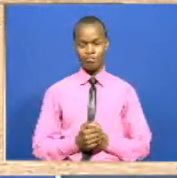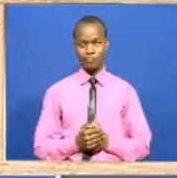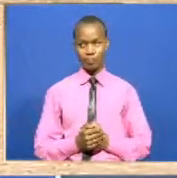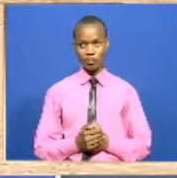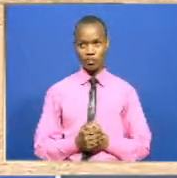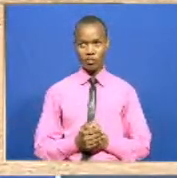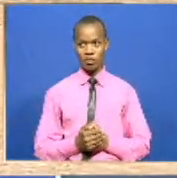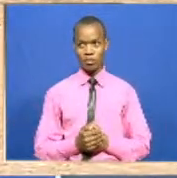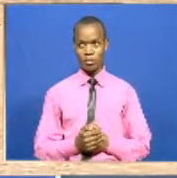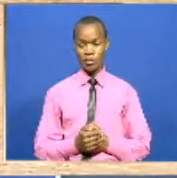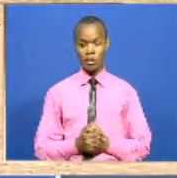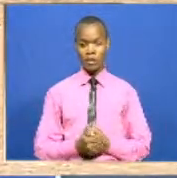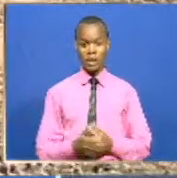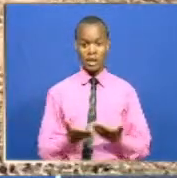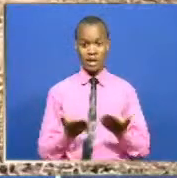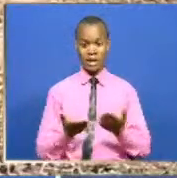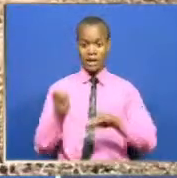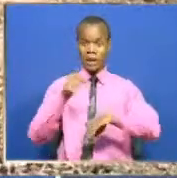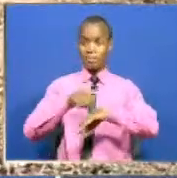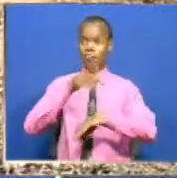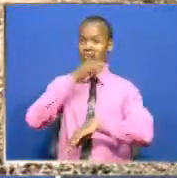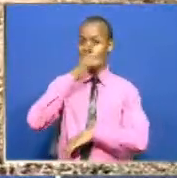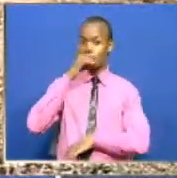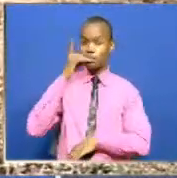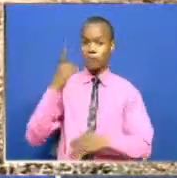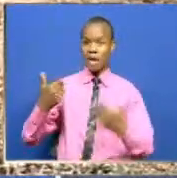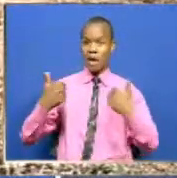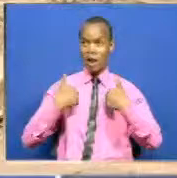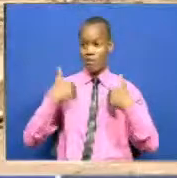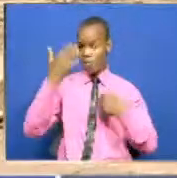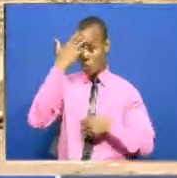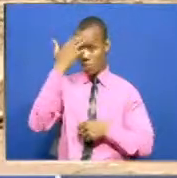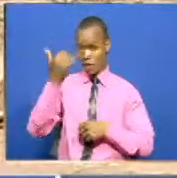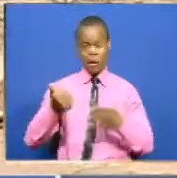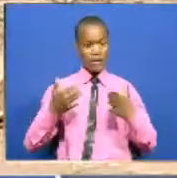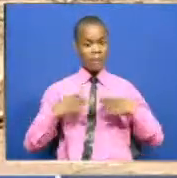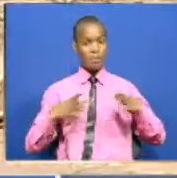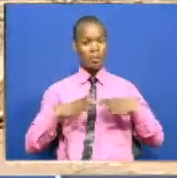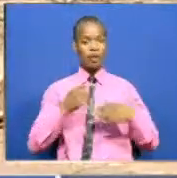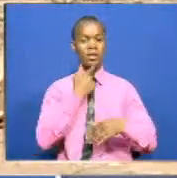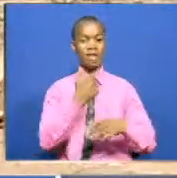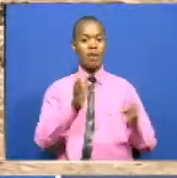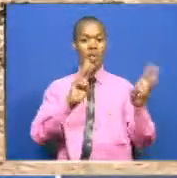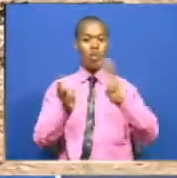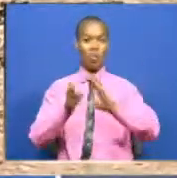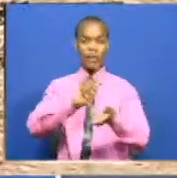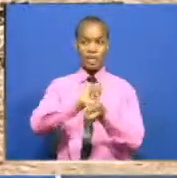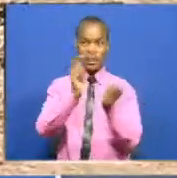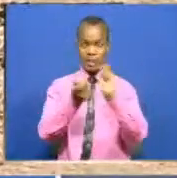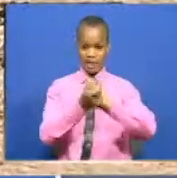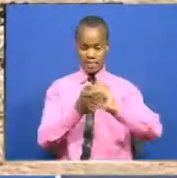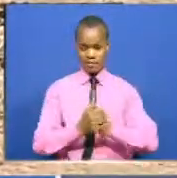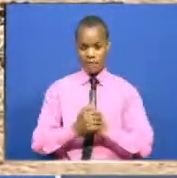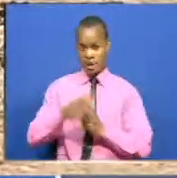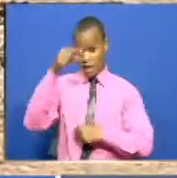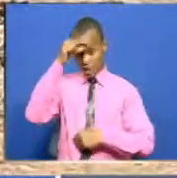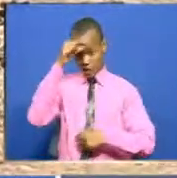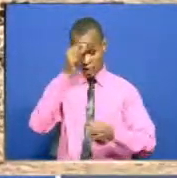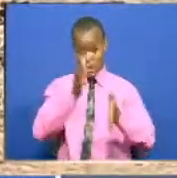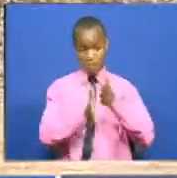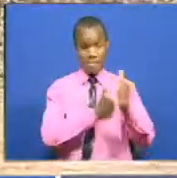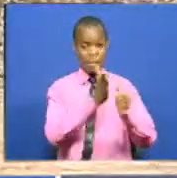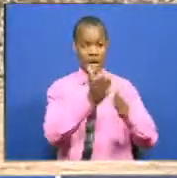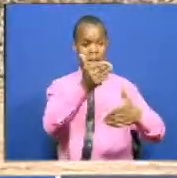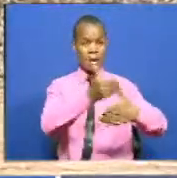Plagued by alternating floods and drought due to what many claim is climate change, the government now plans to build several